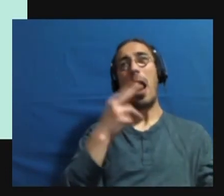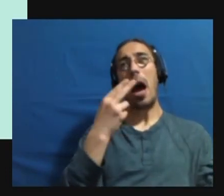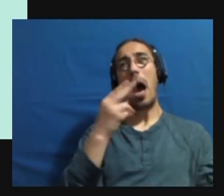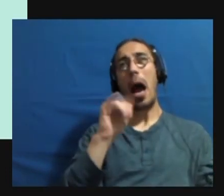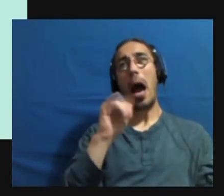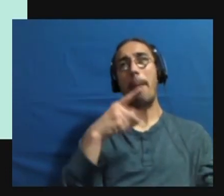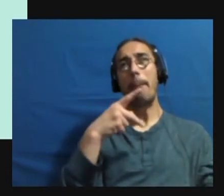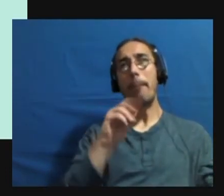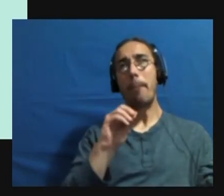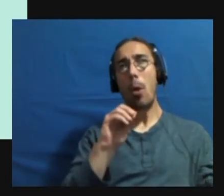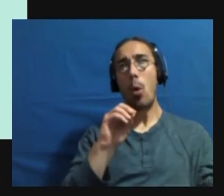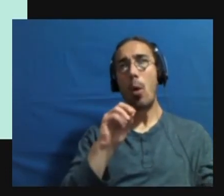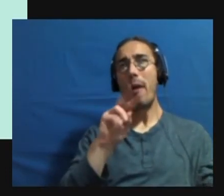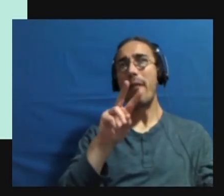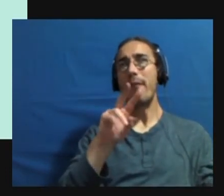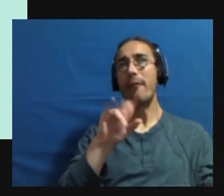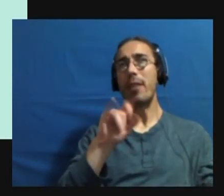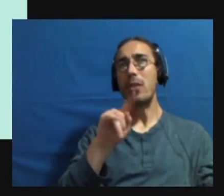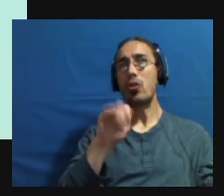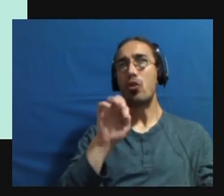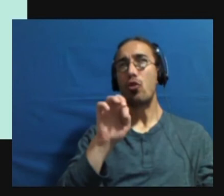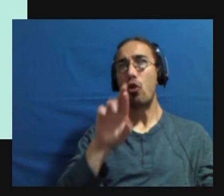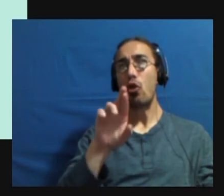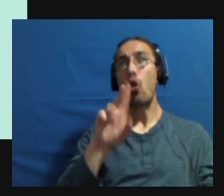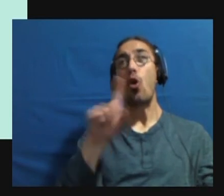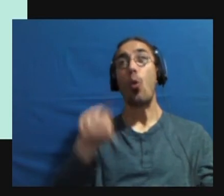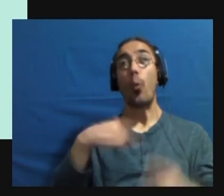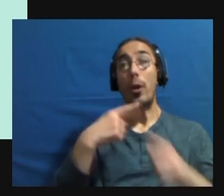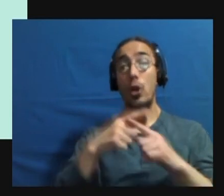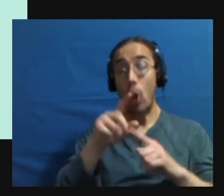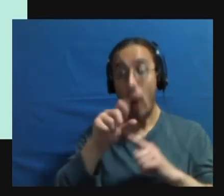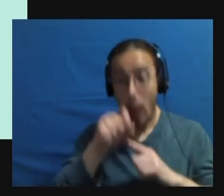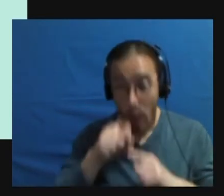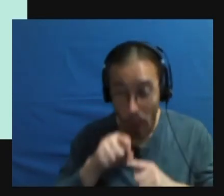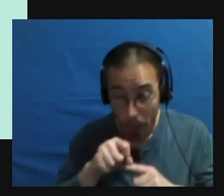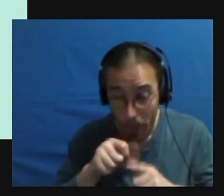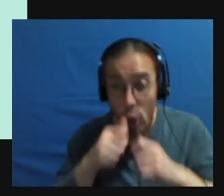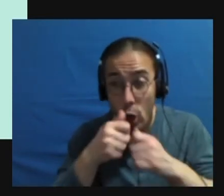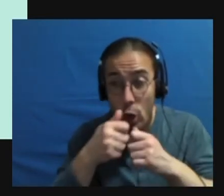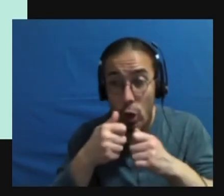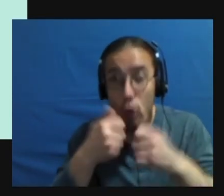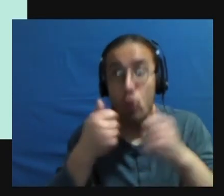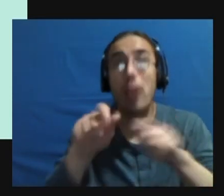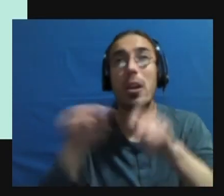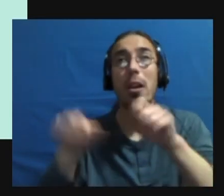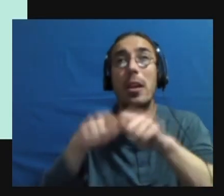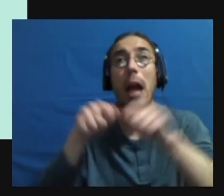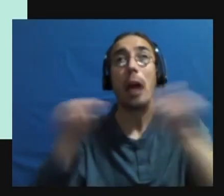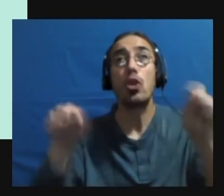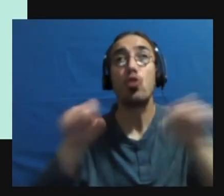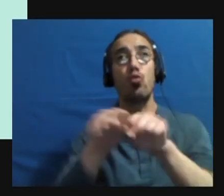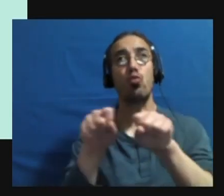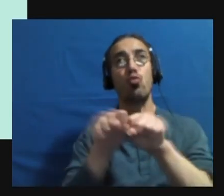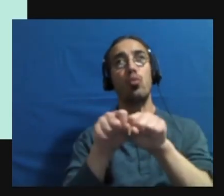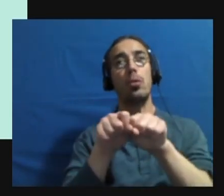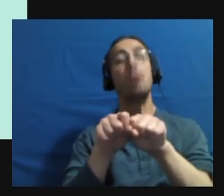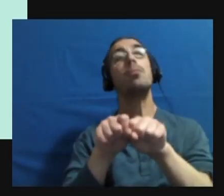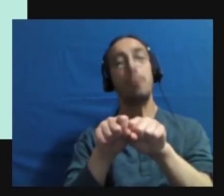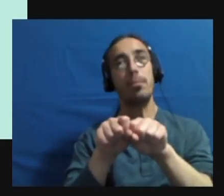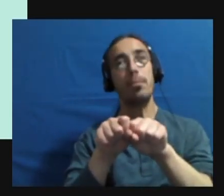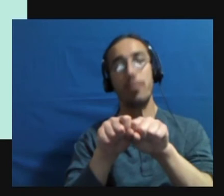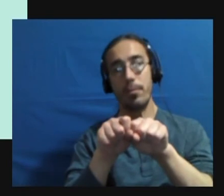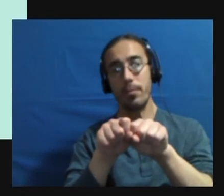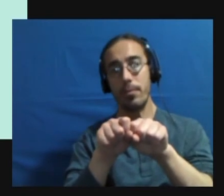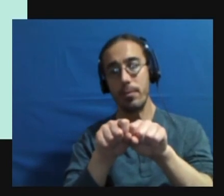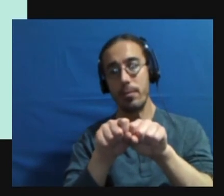poor stability, when you're bending down, trying to do the fine motor task of tying shoes,